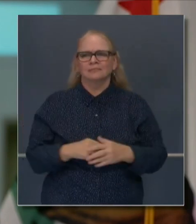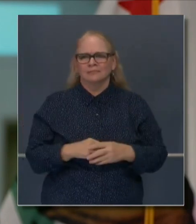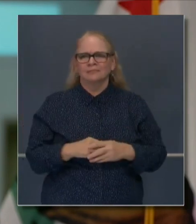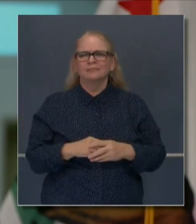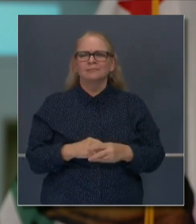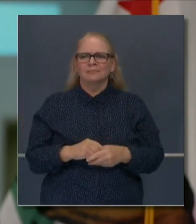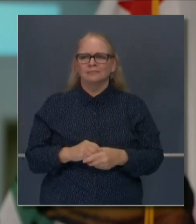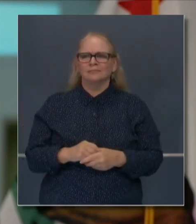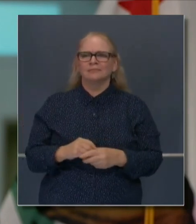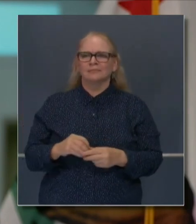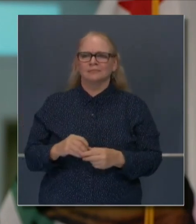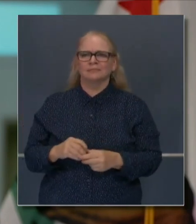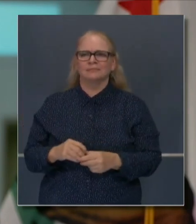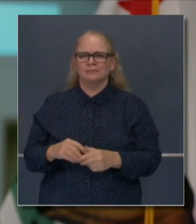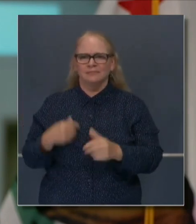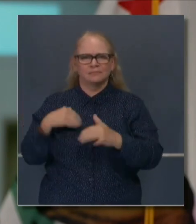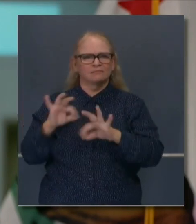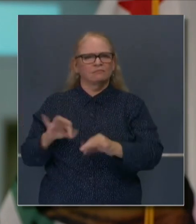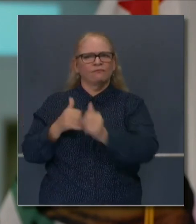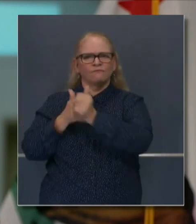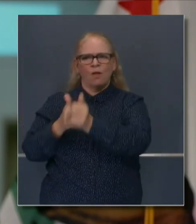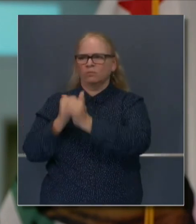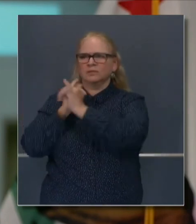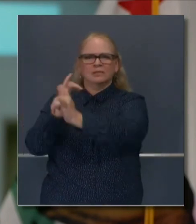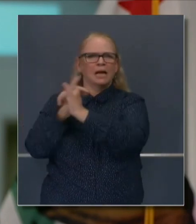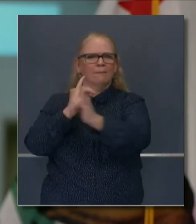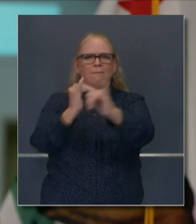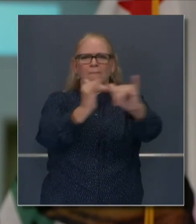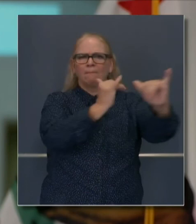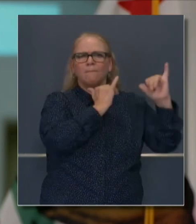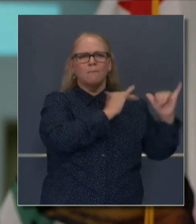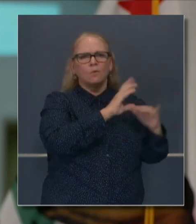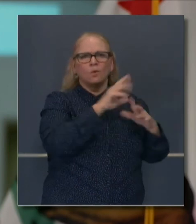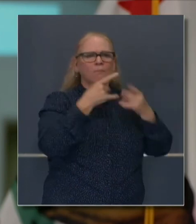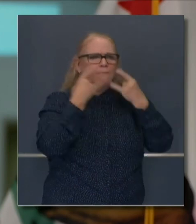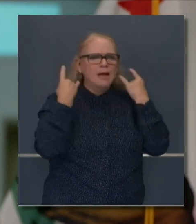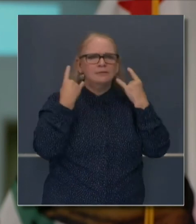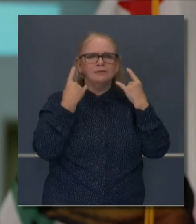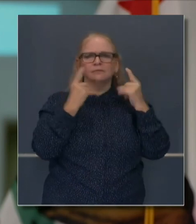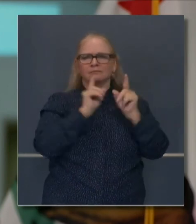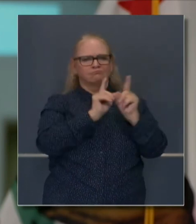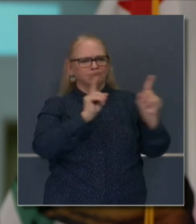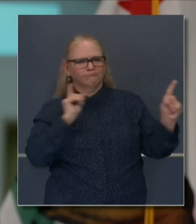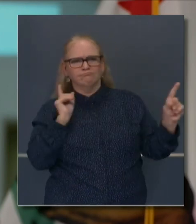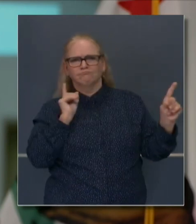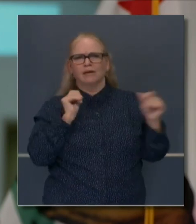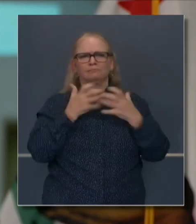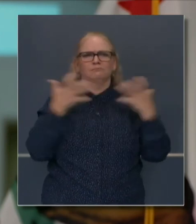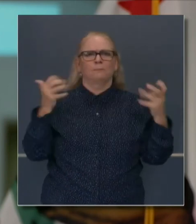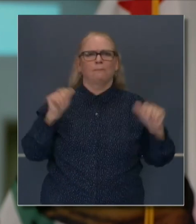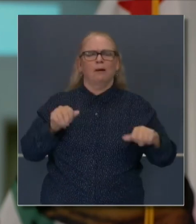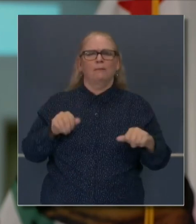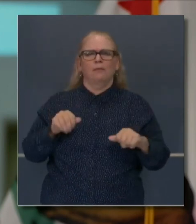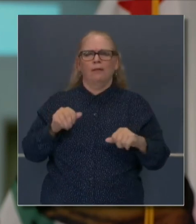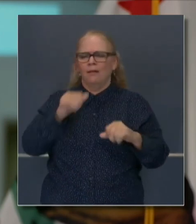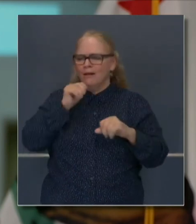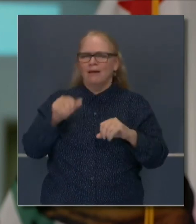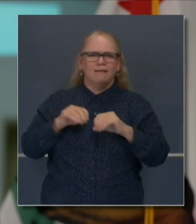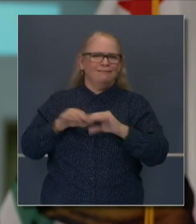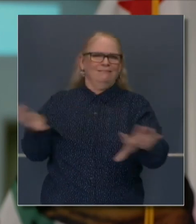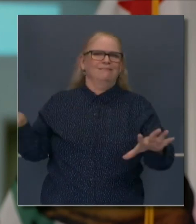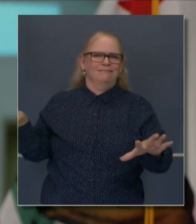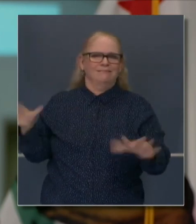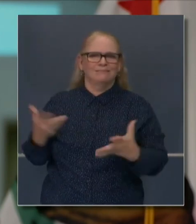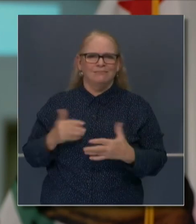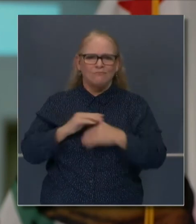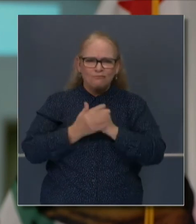importance and imperative of wearing masks or minimize the impact of this disease on people's health and